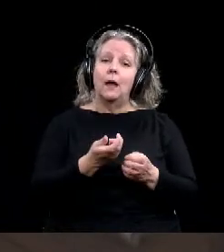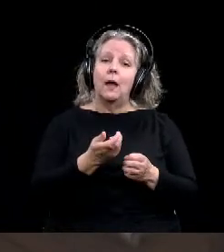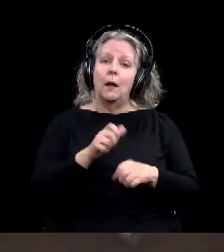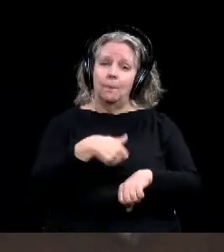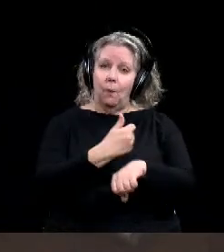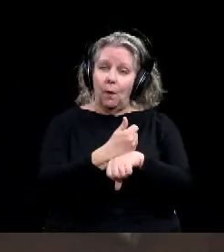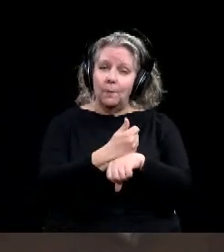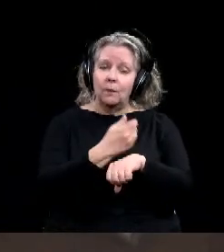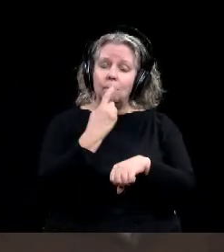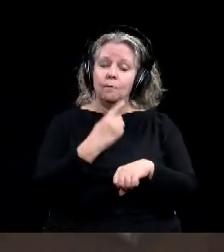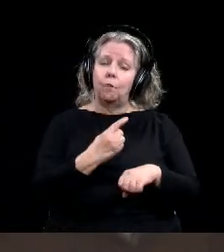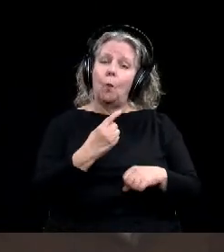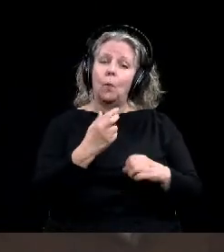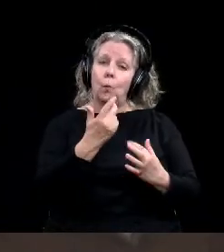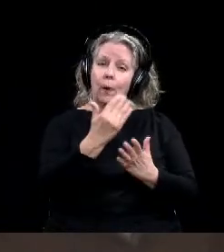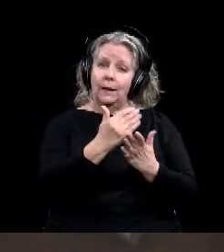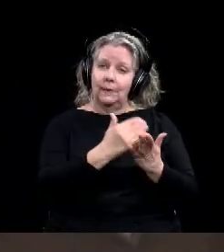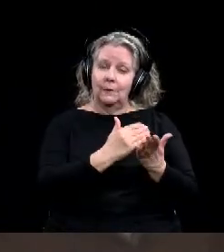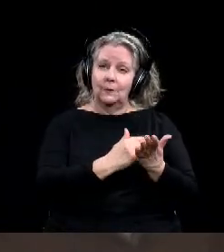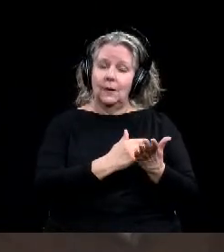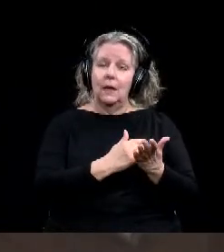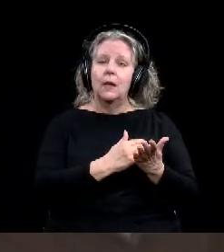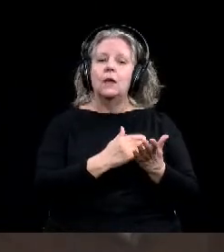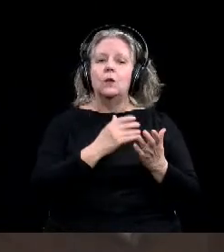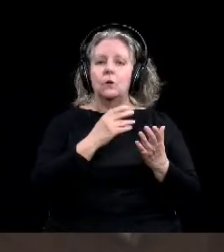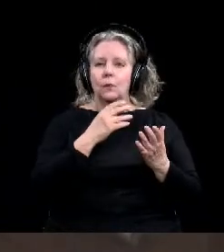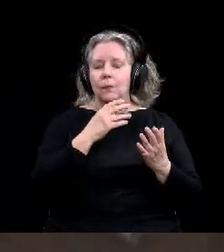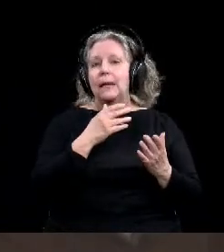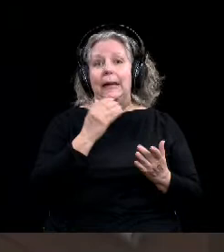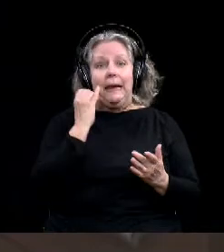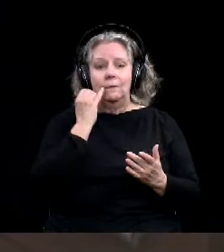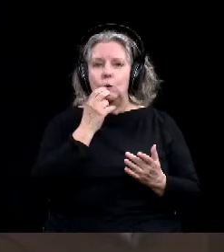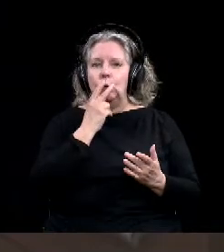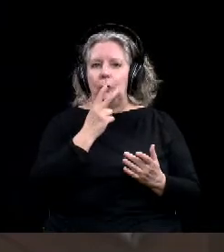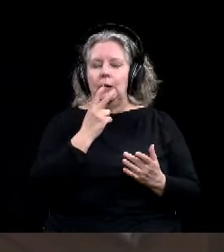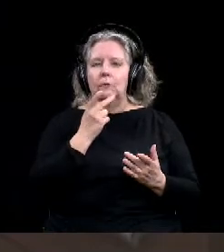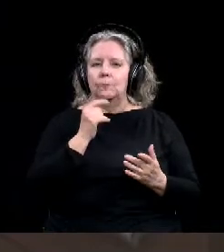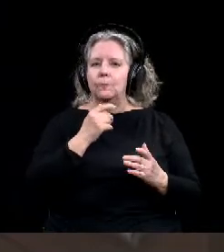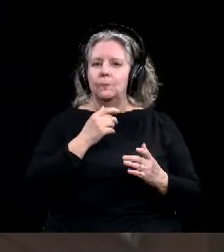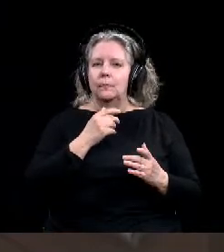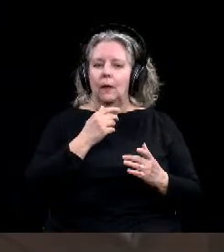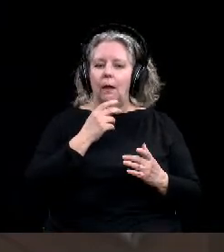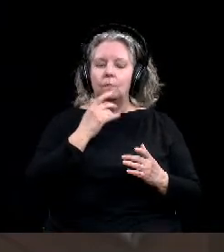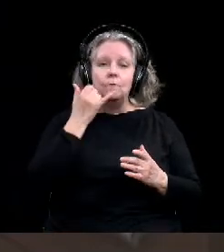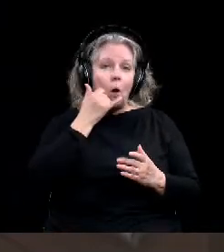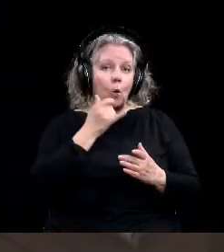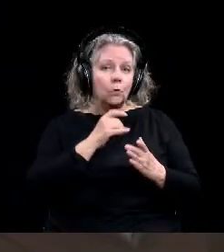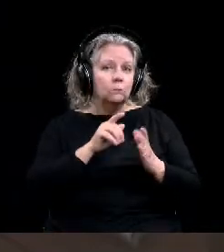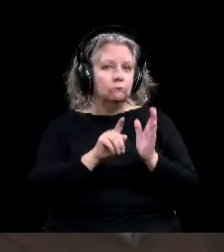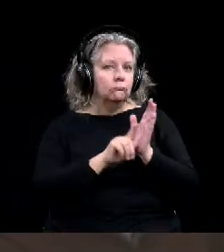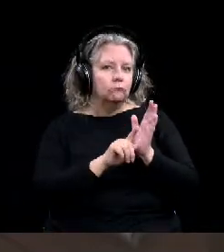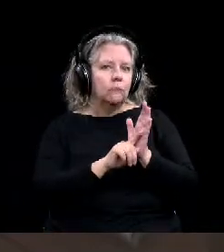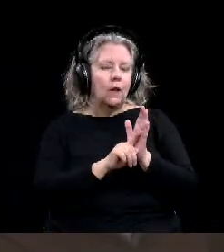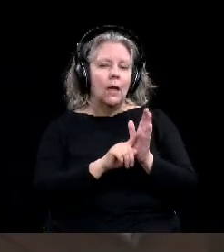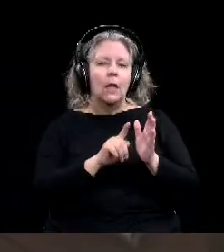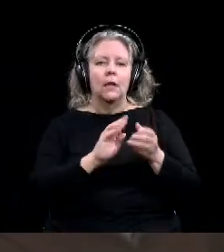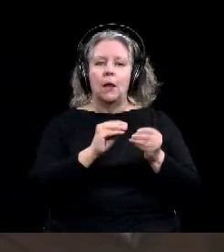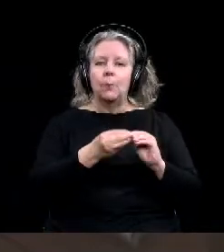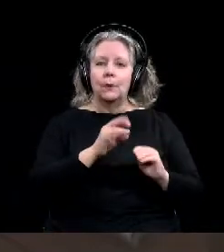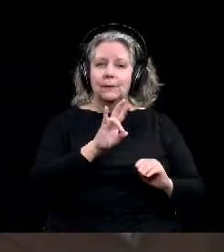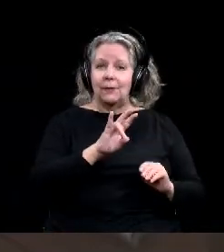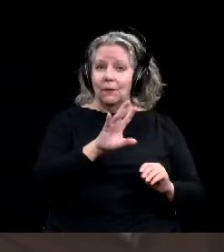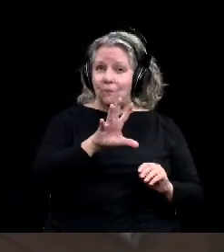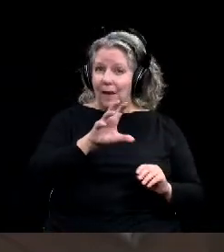number. Participants will receive directions to the stadium site when they schedule their appointments. Please do not go to the